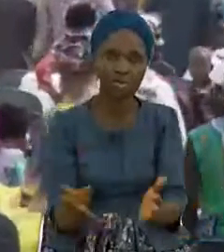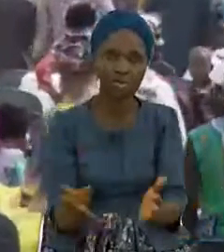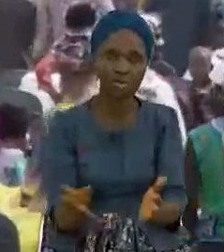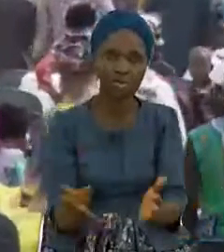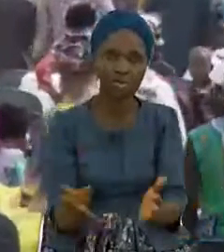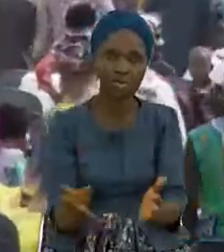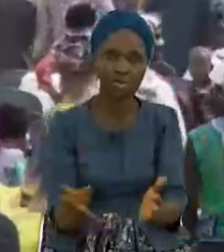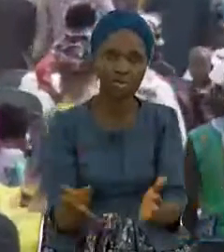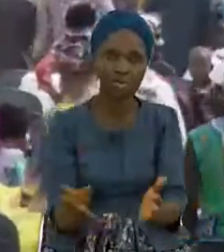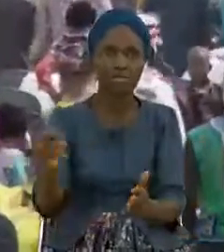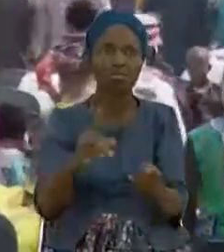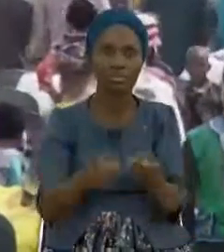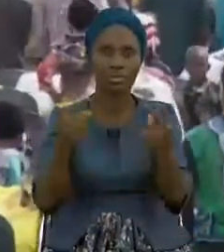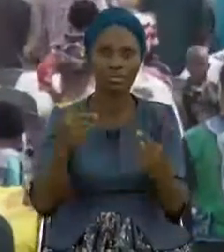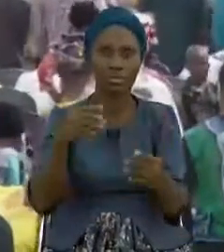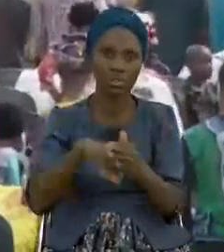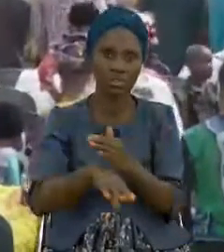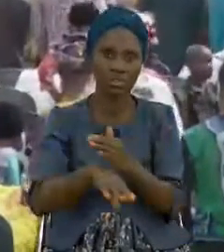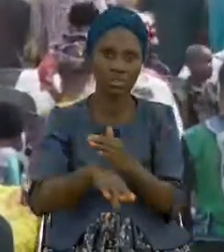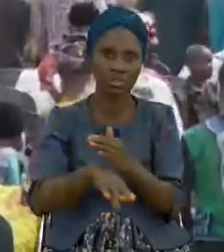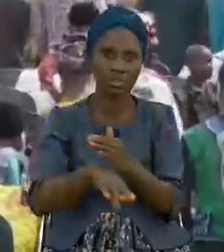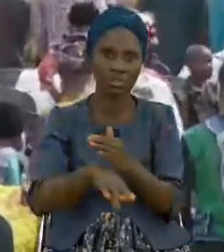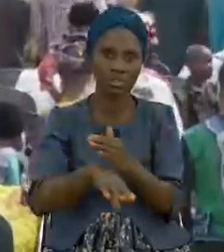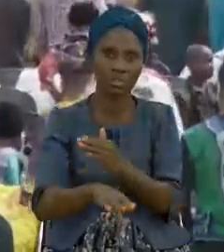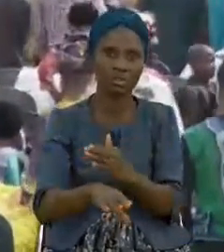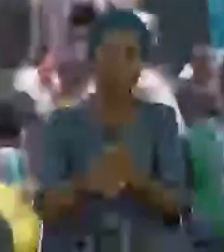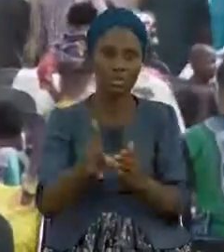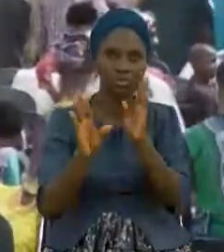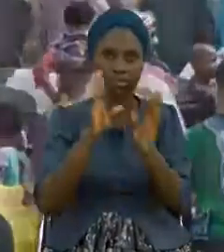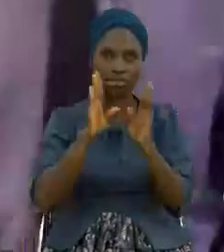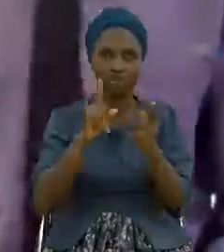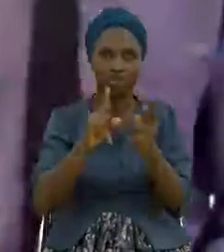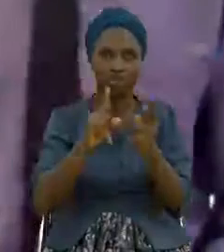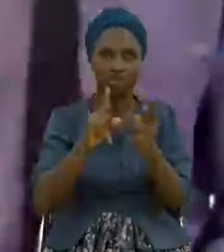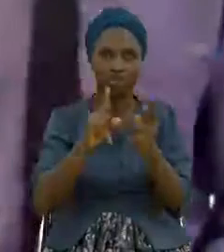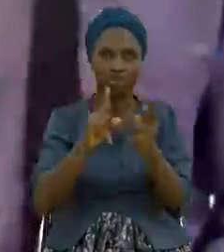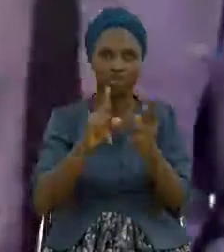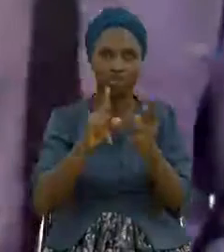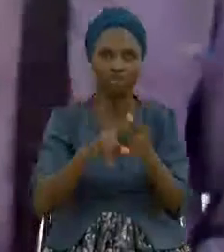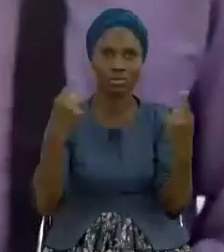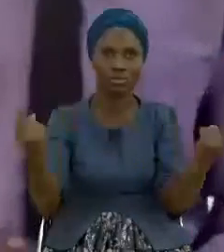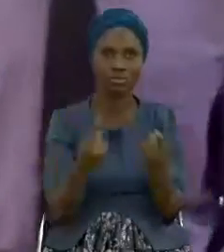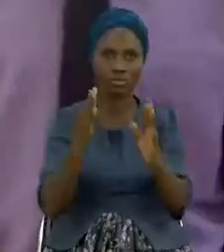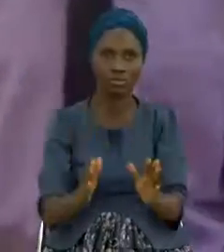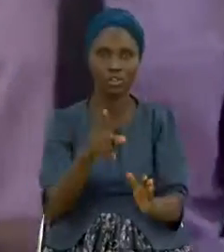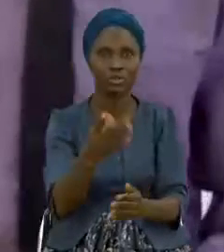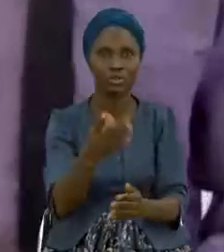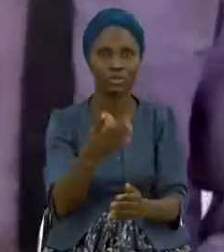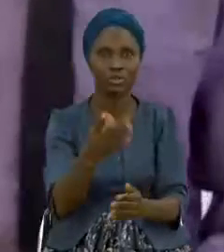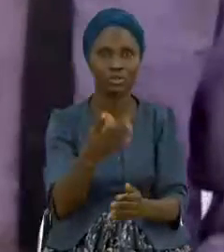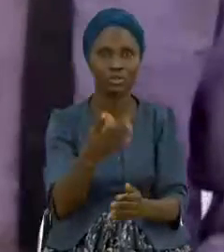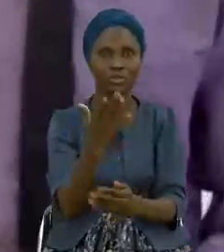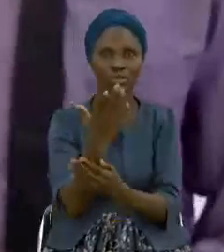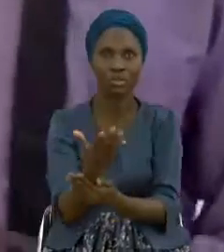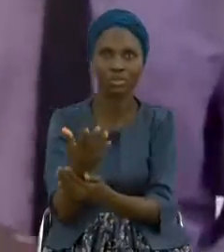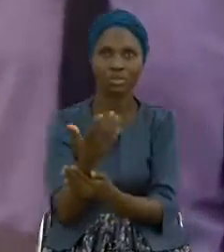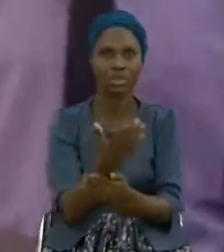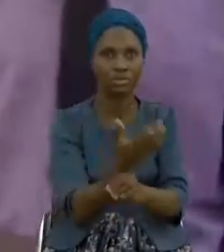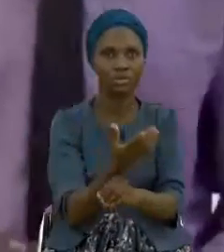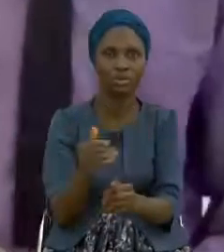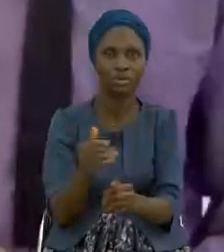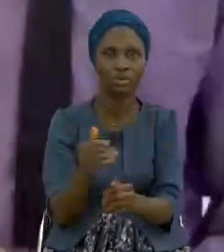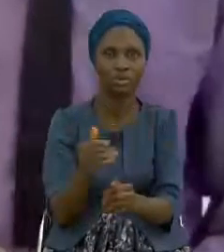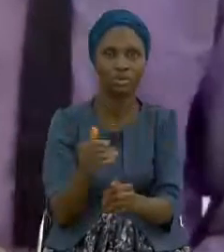to sinners, you plead with them earnestly that they should repent.